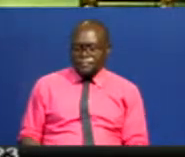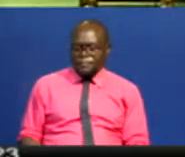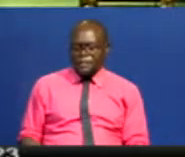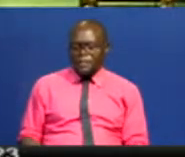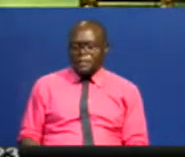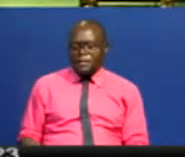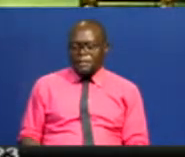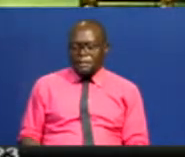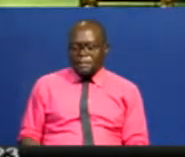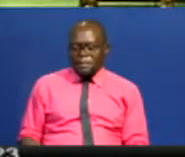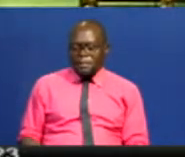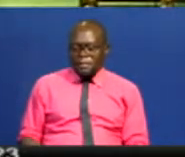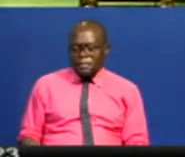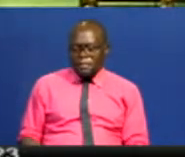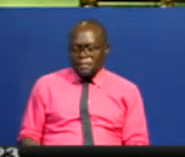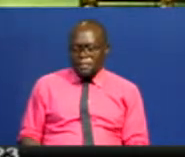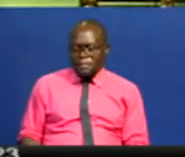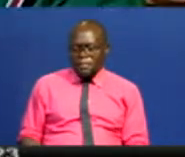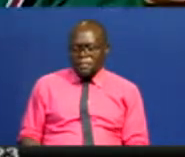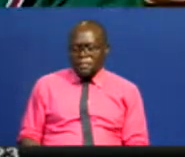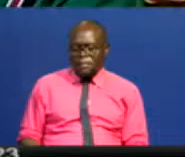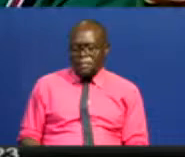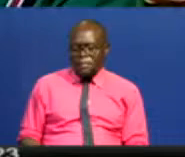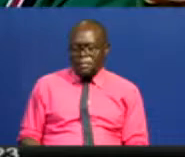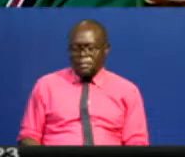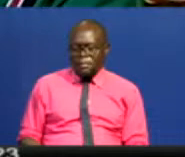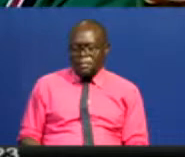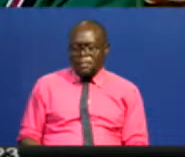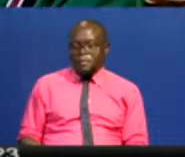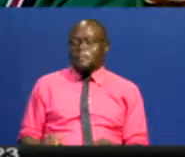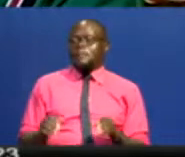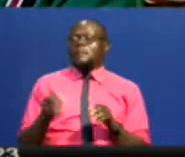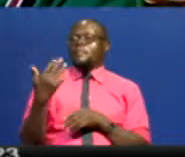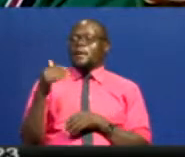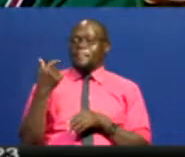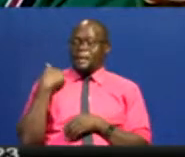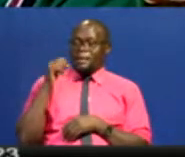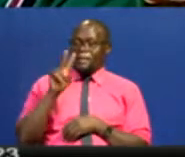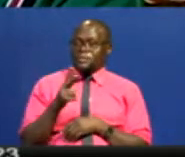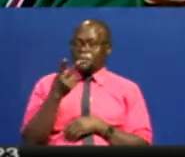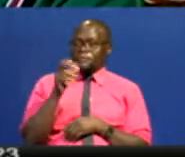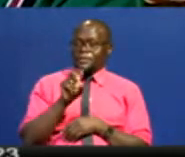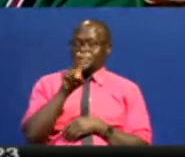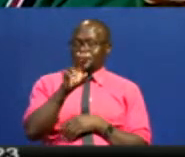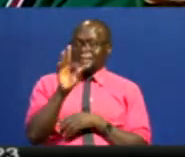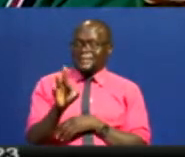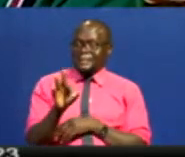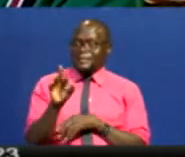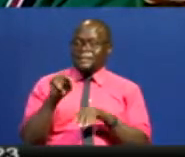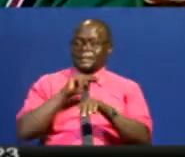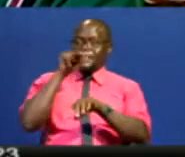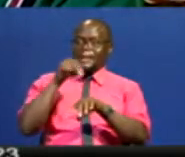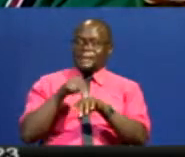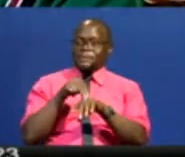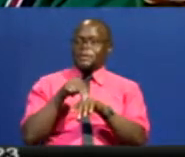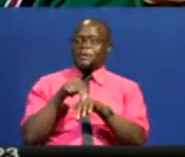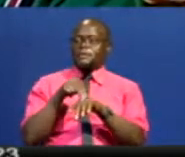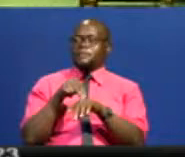Order number 13, motion, sessional paper number 2 of 2023 on the national tax